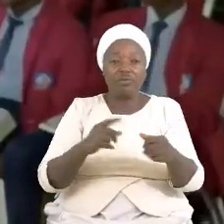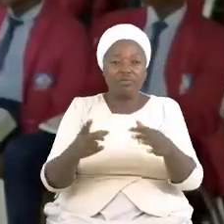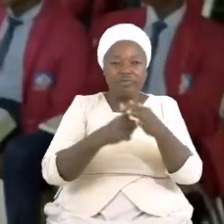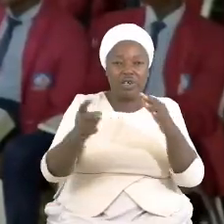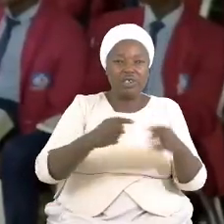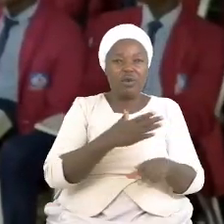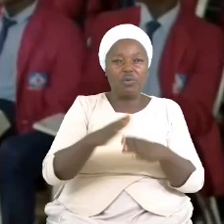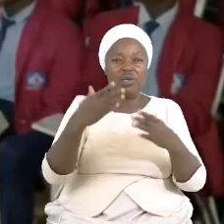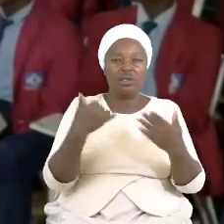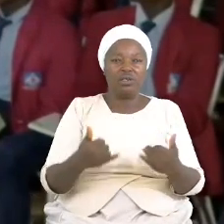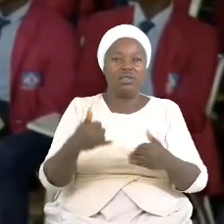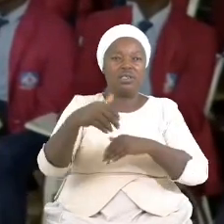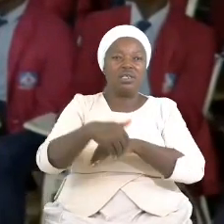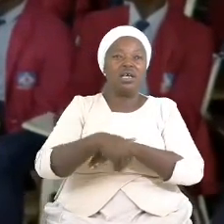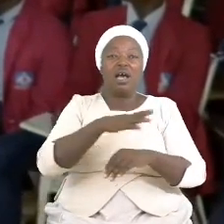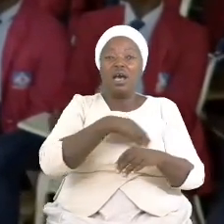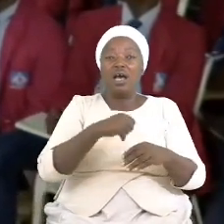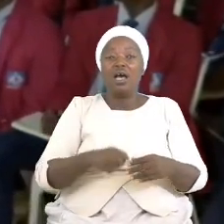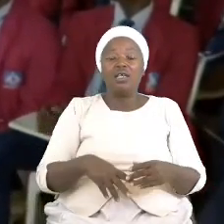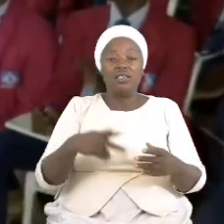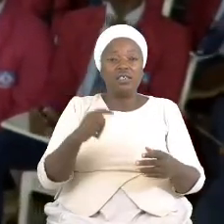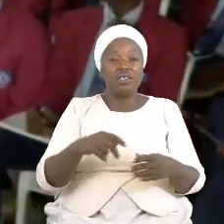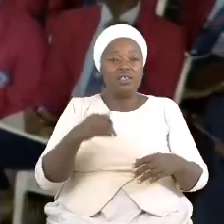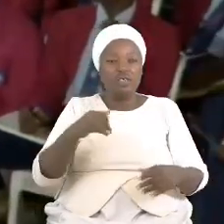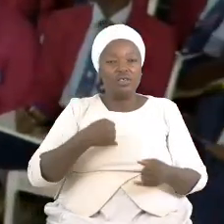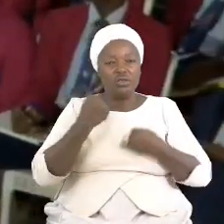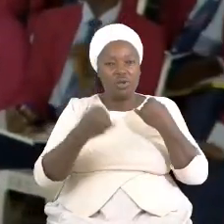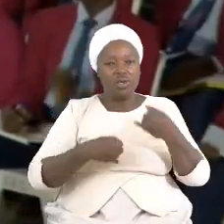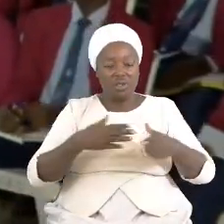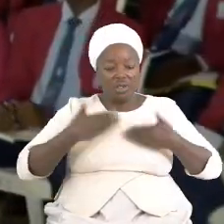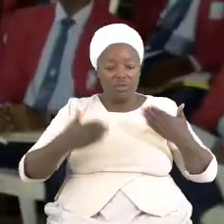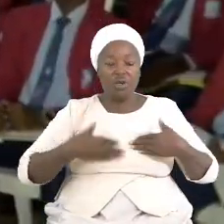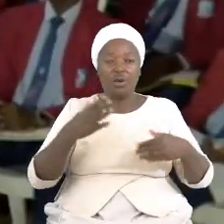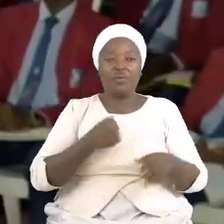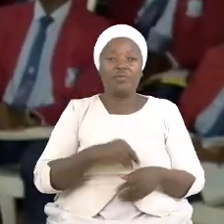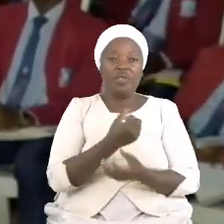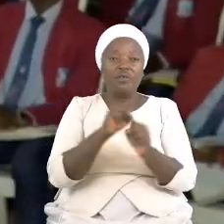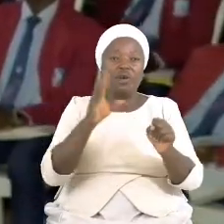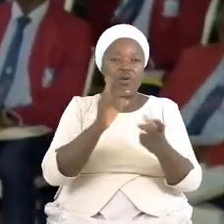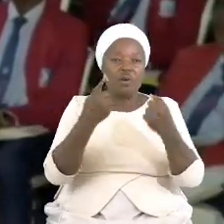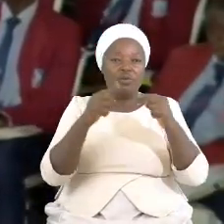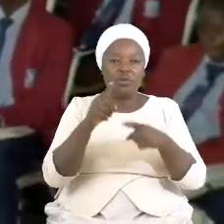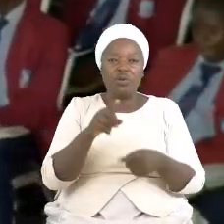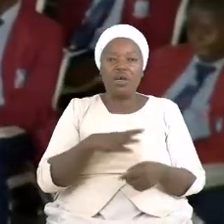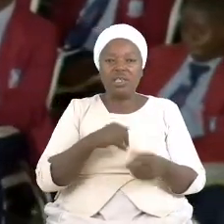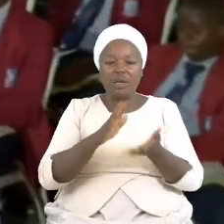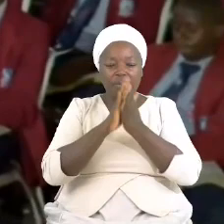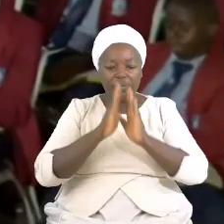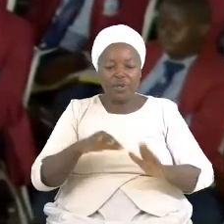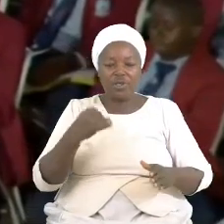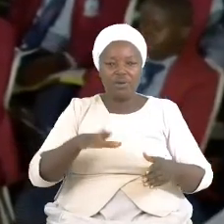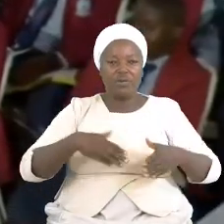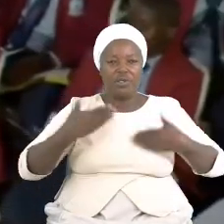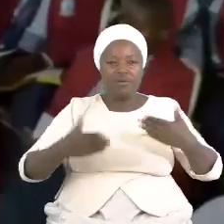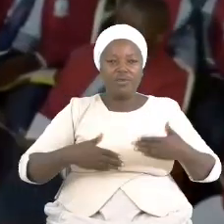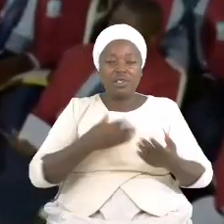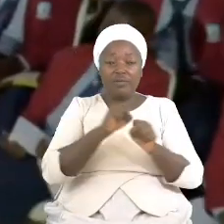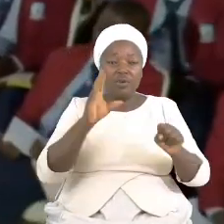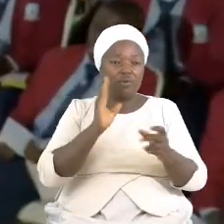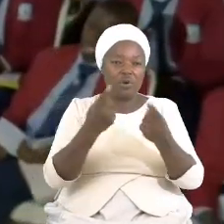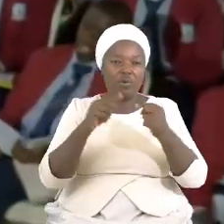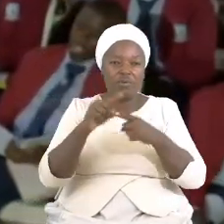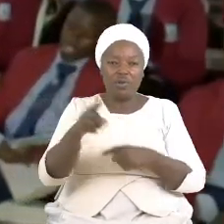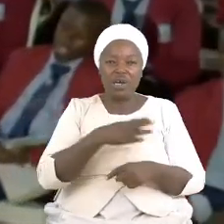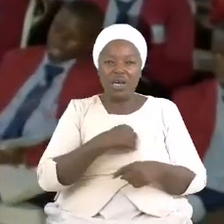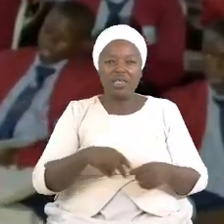The joy of salvation will come to you. The peace of salvation will come to you. The excitement and the